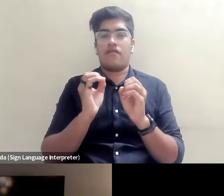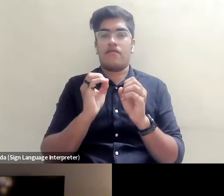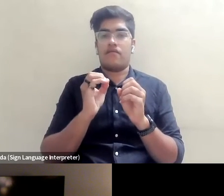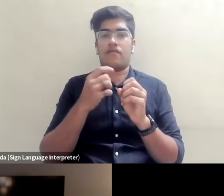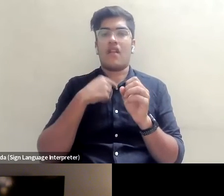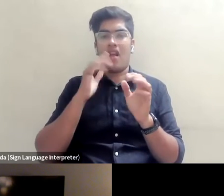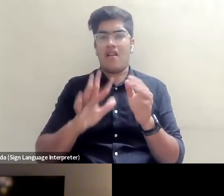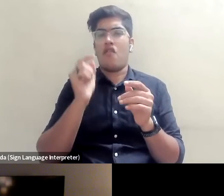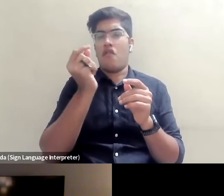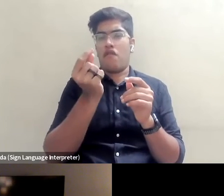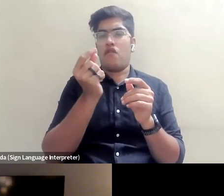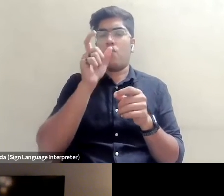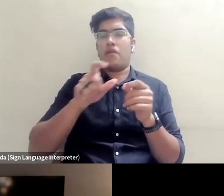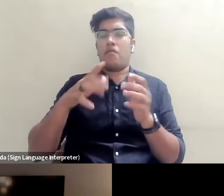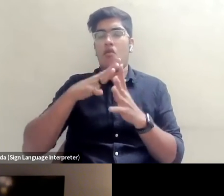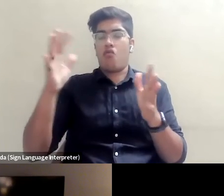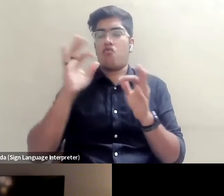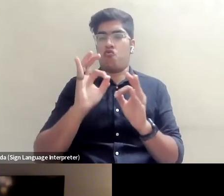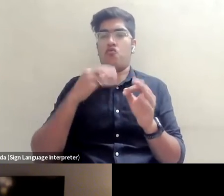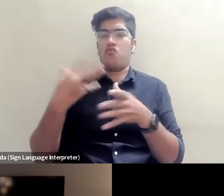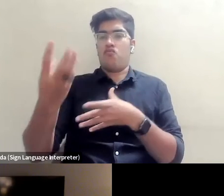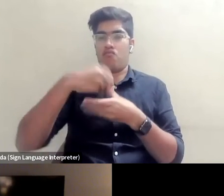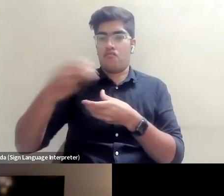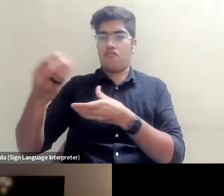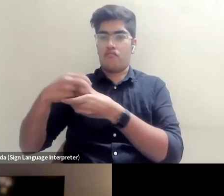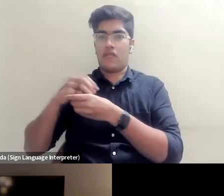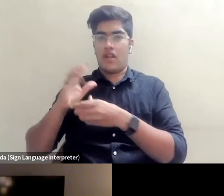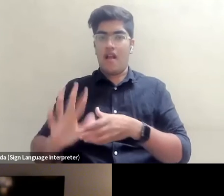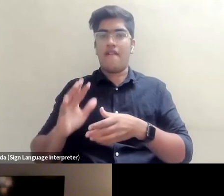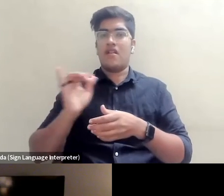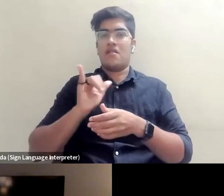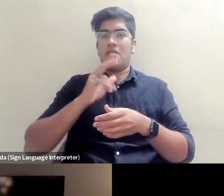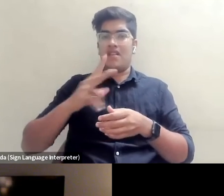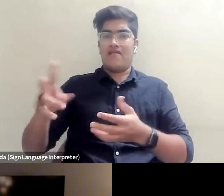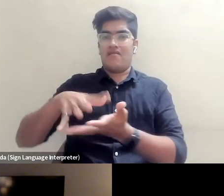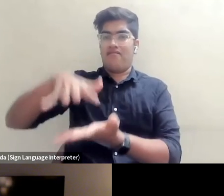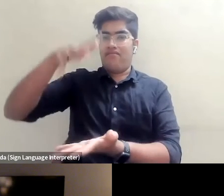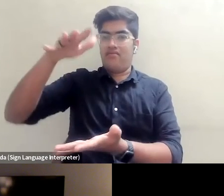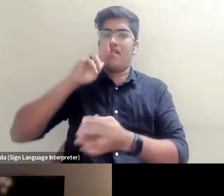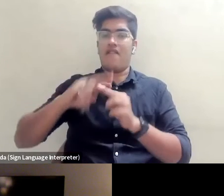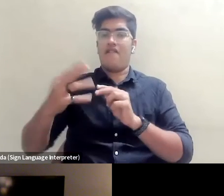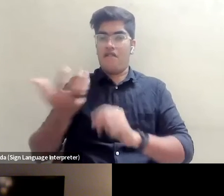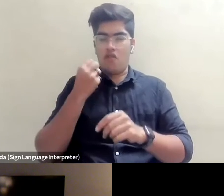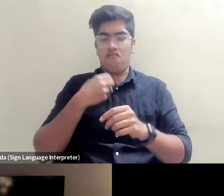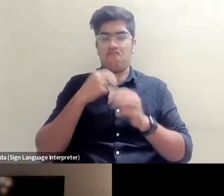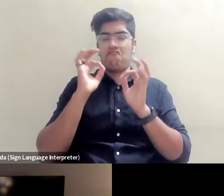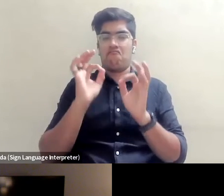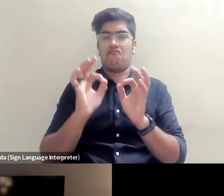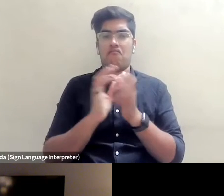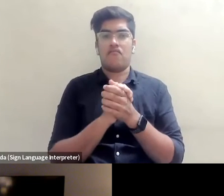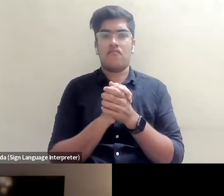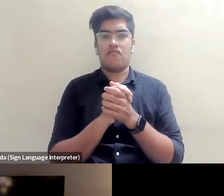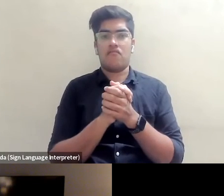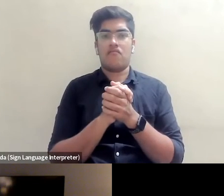some pretty great insights even from those pilot findings, and I'm happy to share them if that's something we can